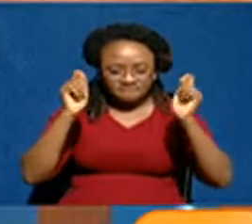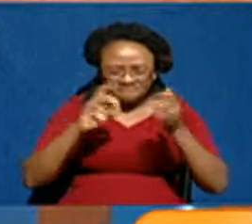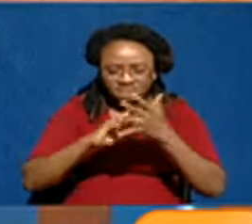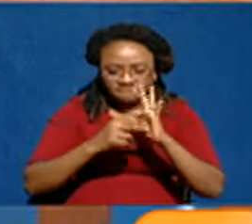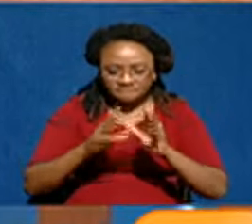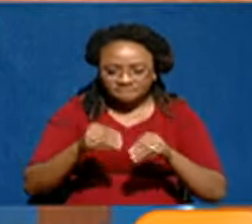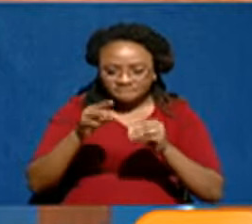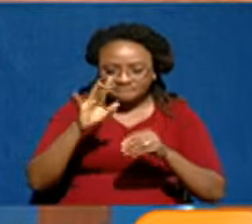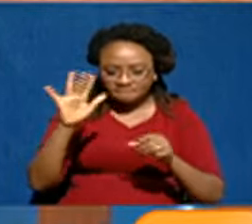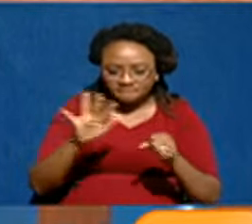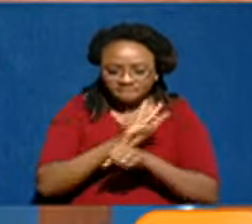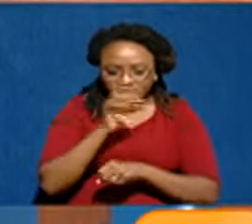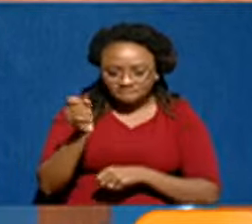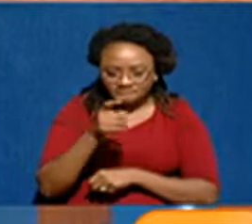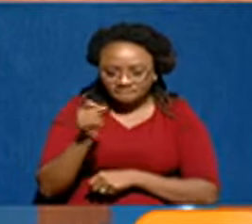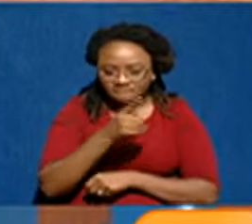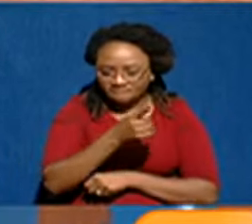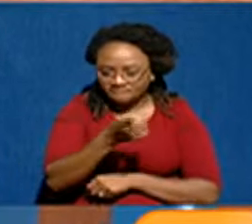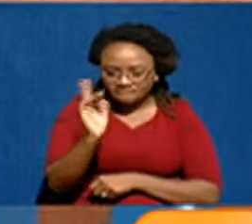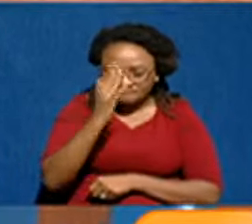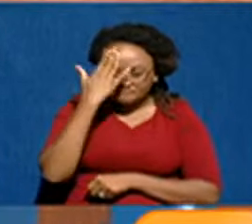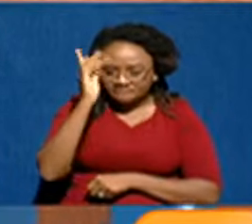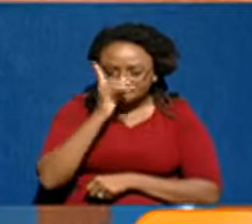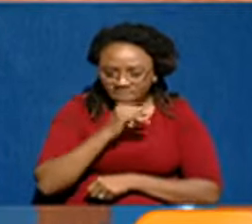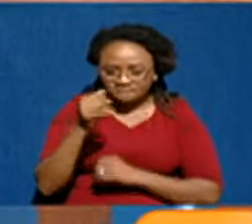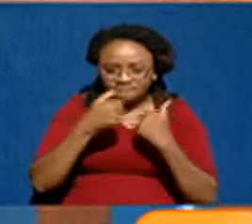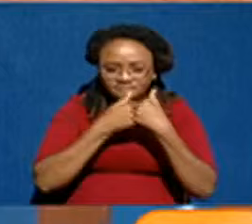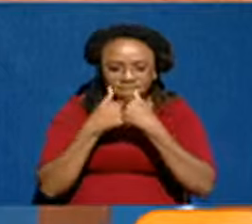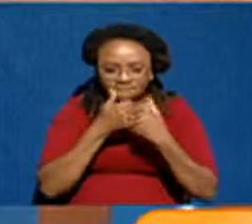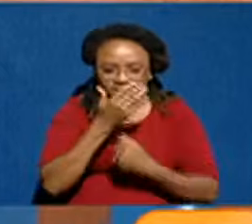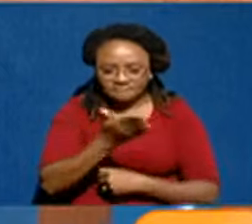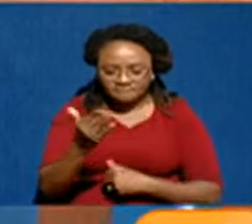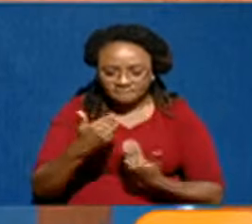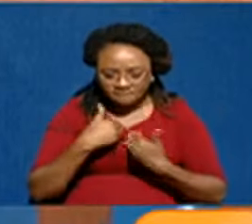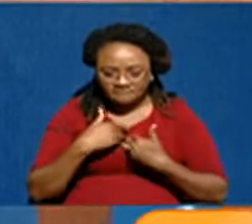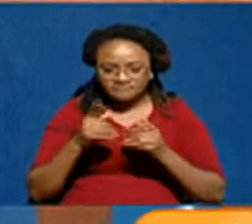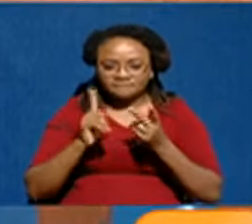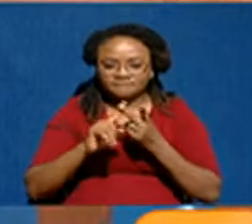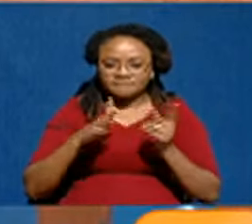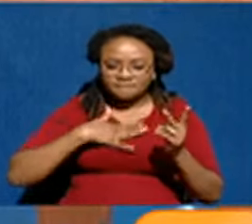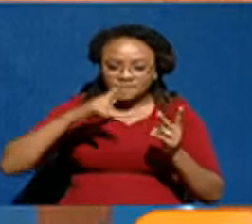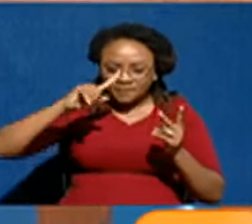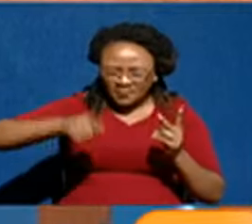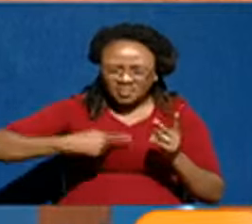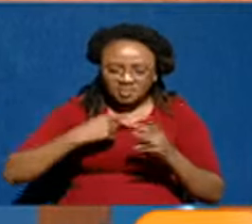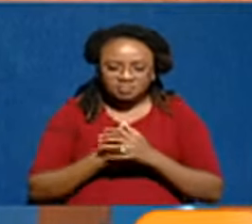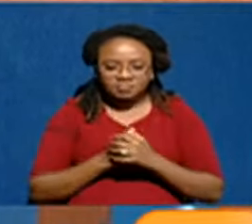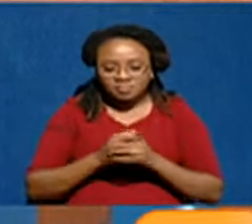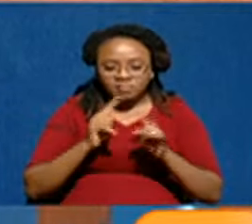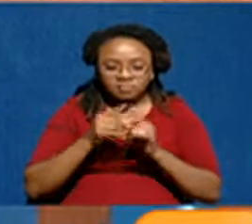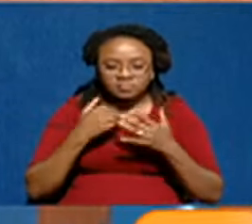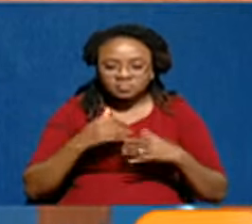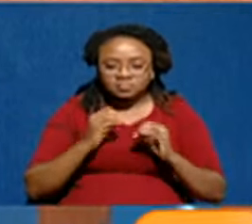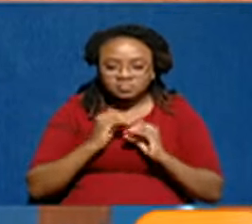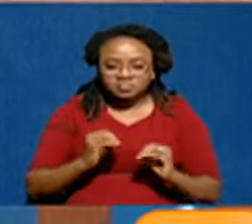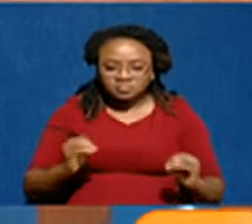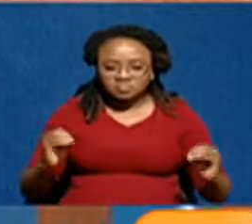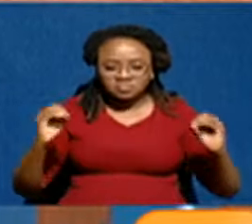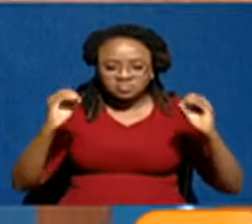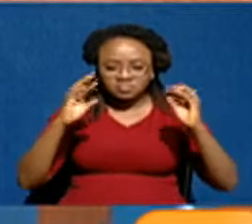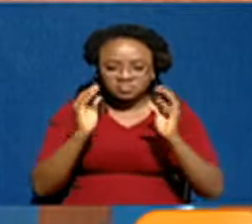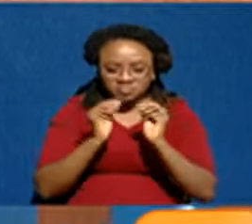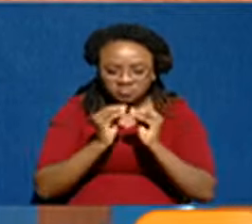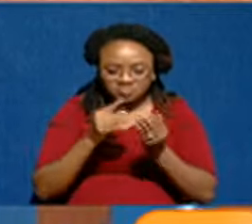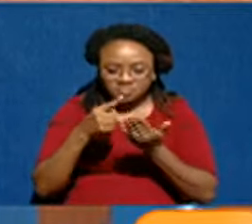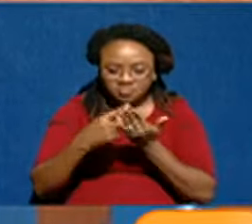aware of the challenges that we were undergoing, the demands that we had. But there was not even a meeting to discuss and try and